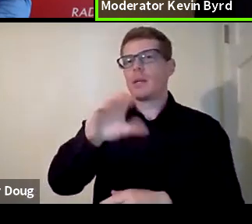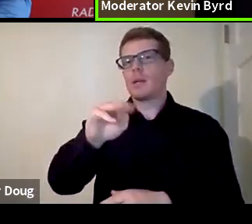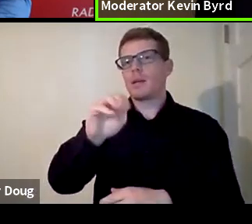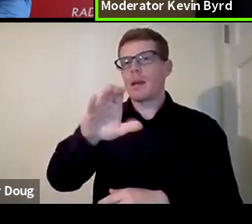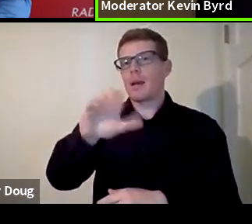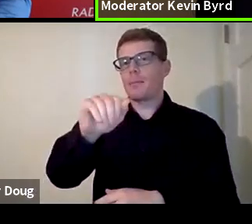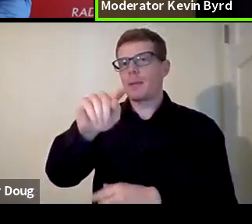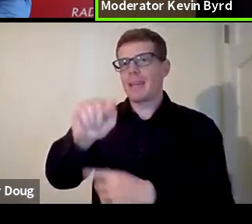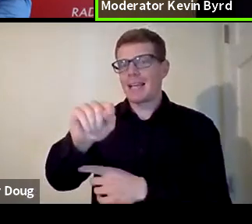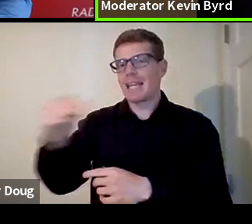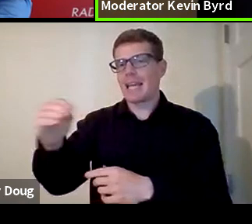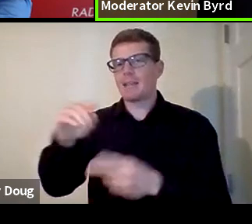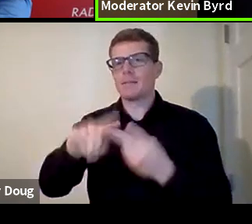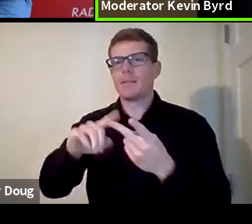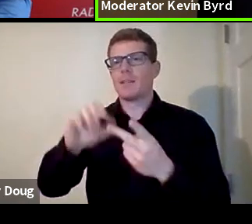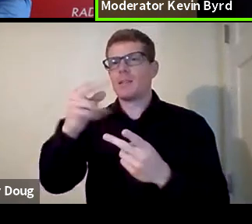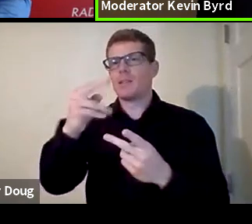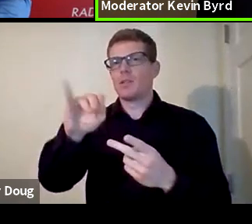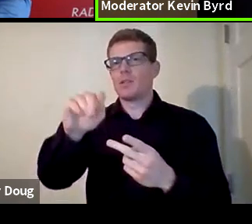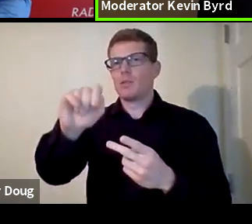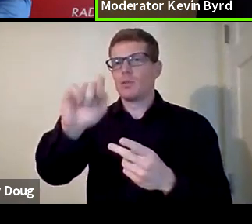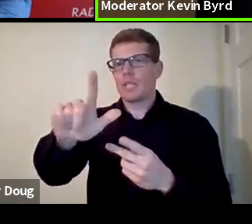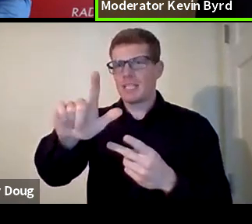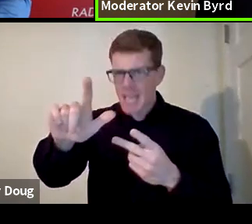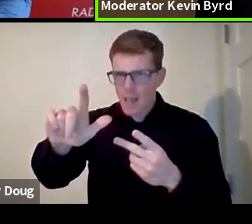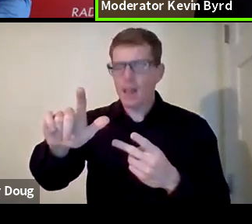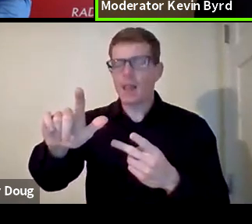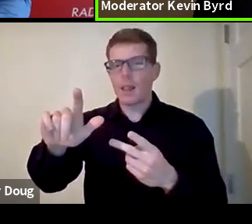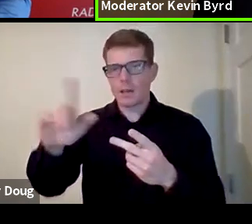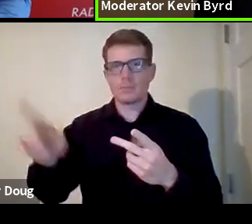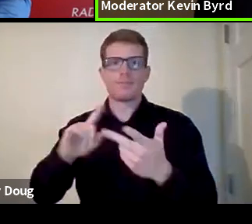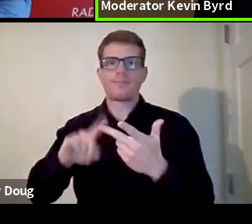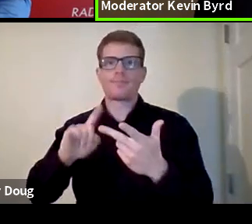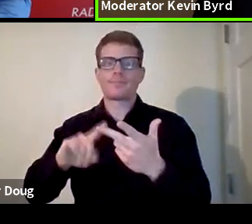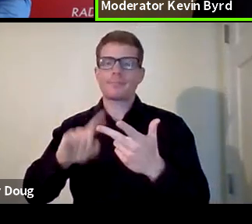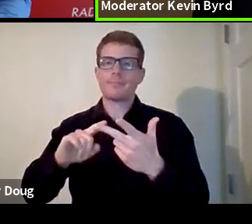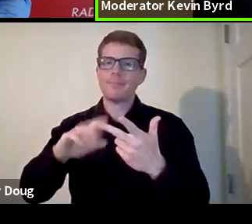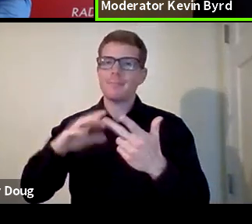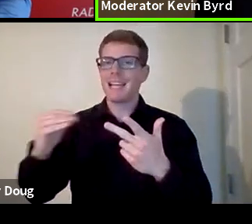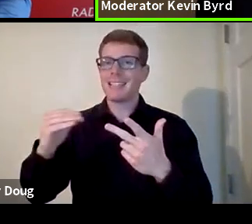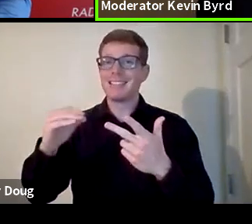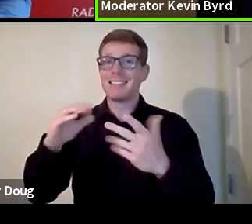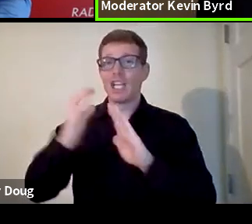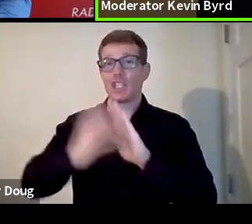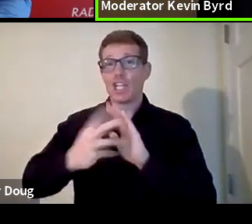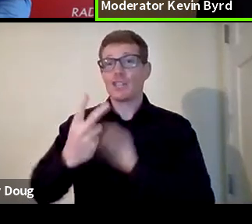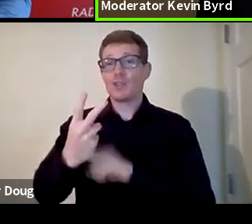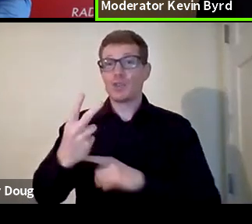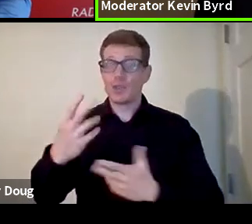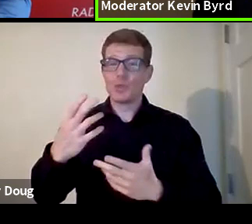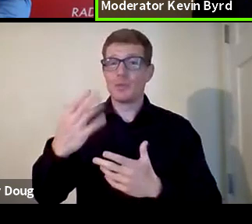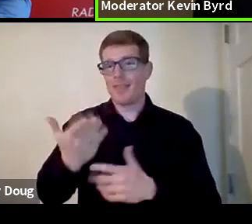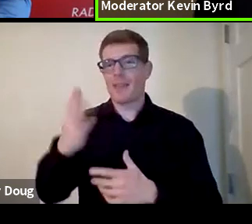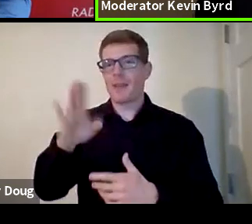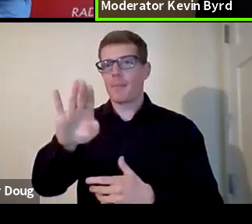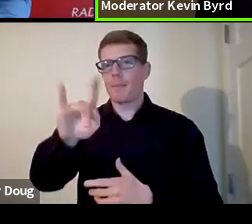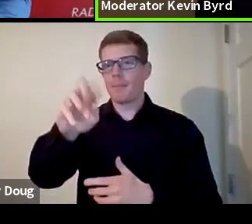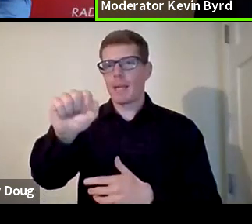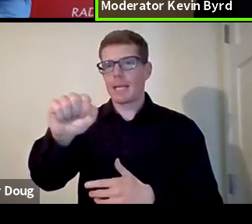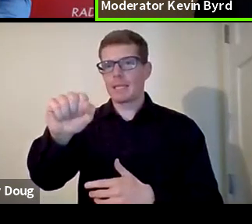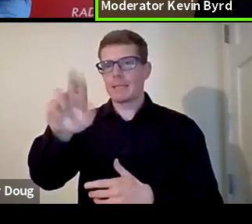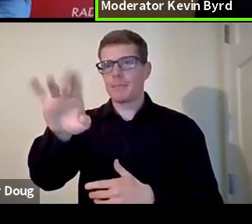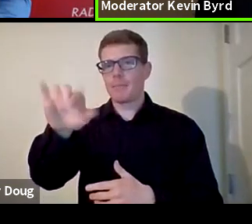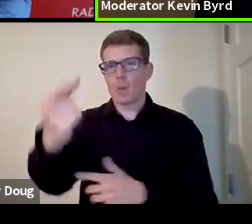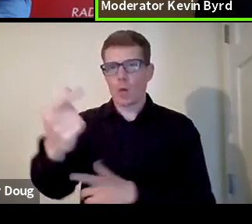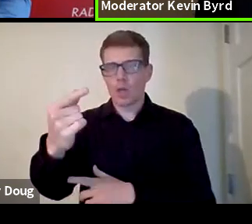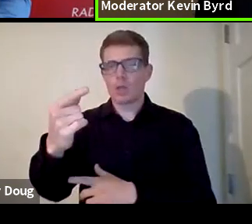190 for Christiansburg and Montgomery County, along with Comcast Channel 2 in Blacksburg. A summary of tonight's town hall will be available